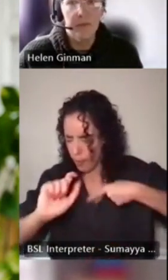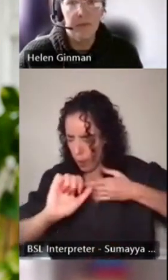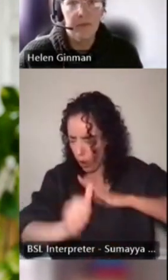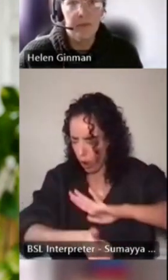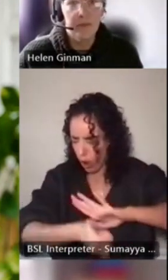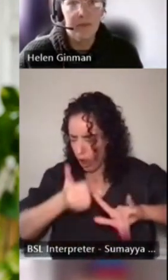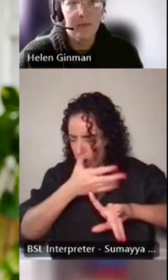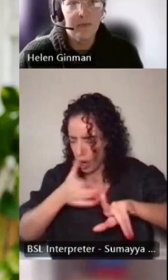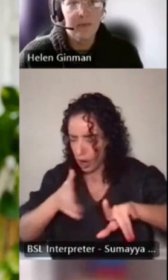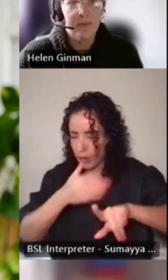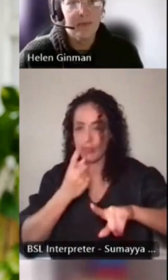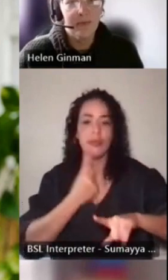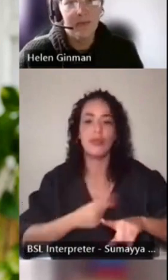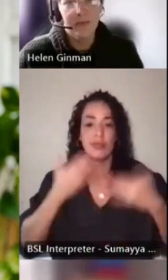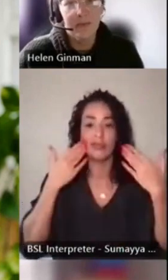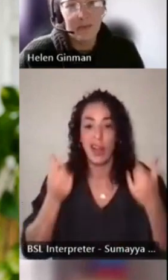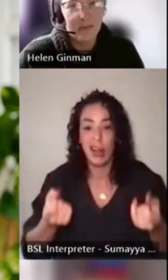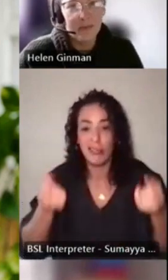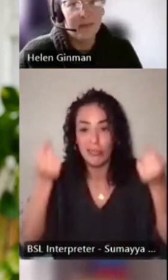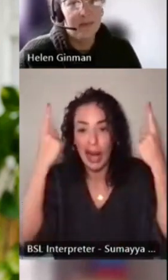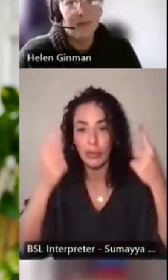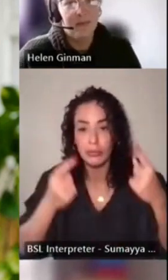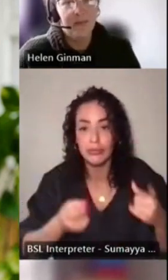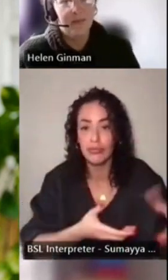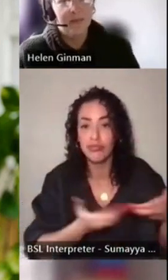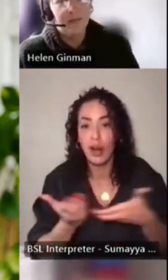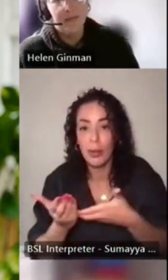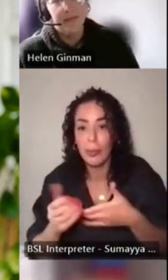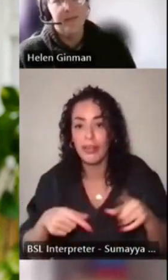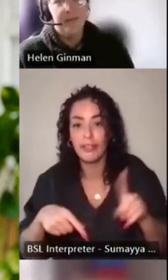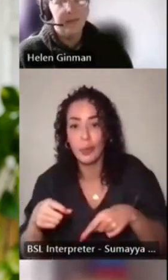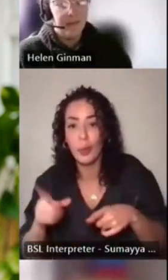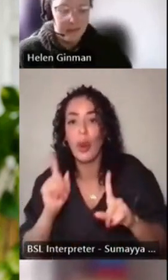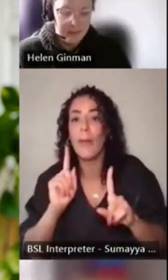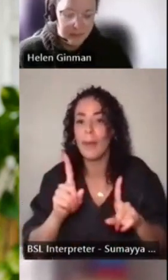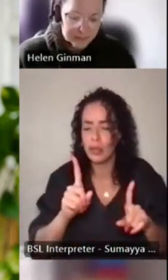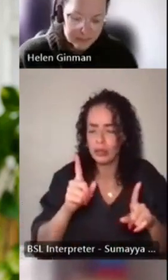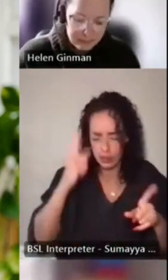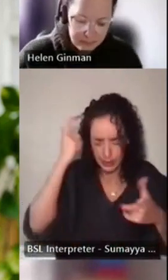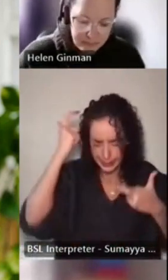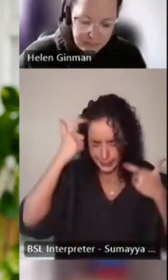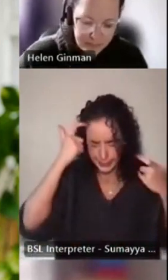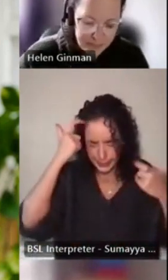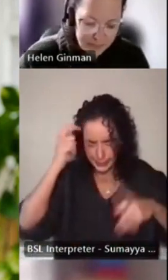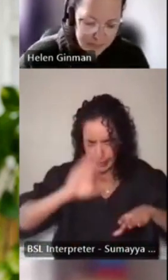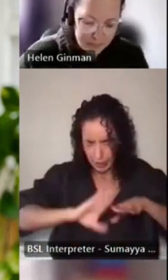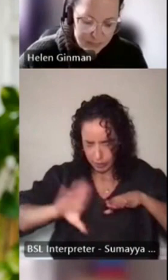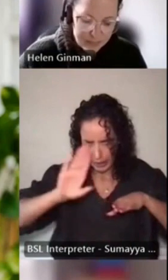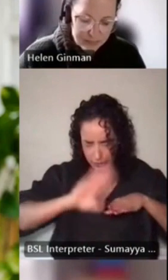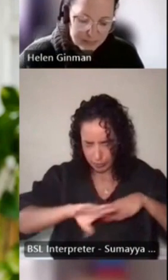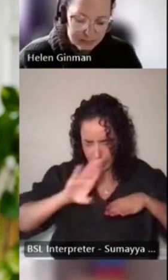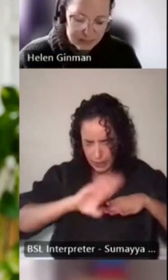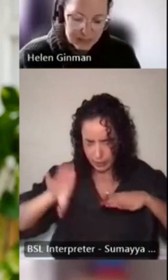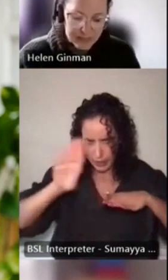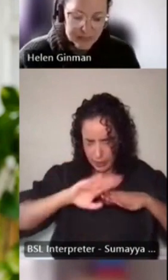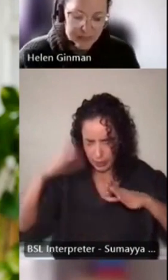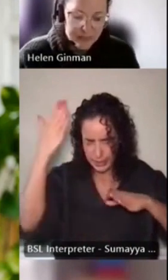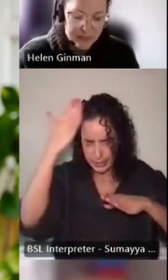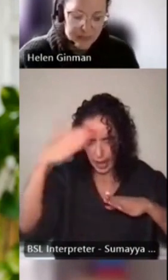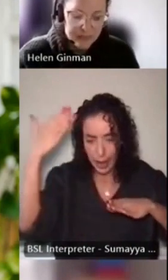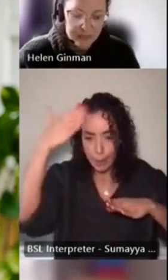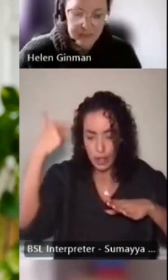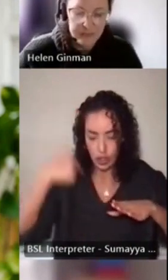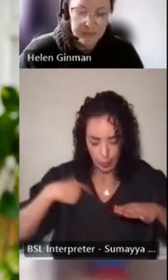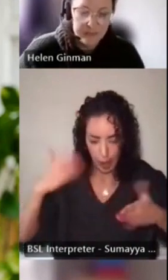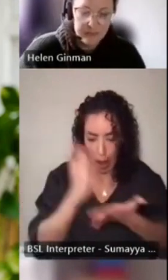all that great at rugby and football, but carrying out the move successfully. And they rehearse that several times over and over again